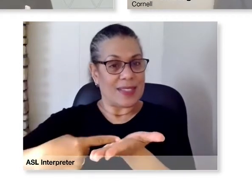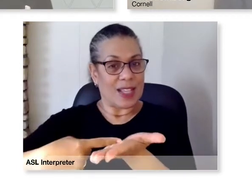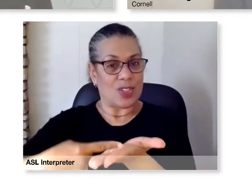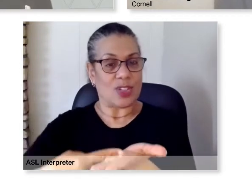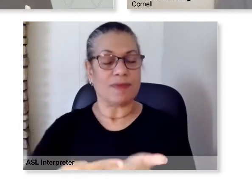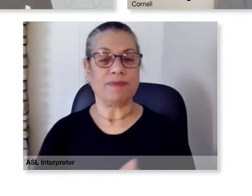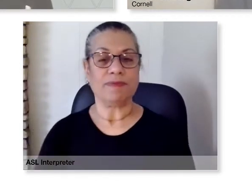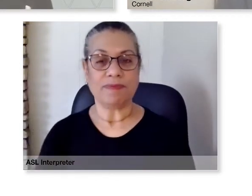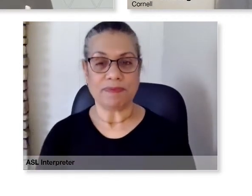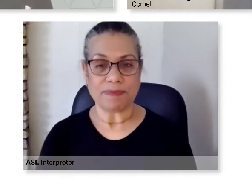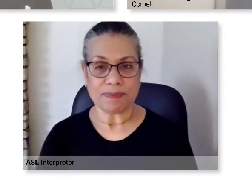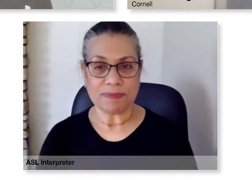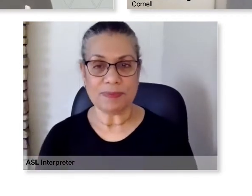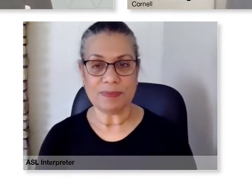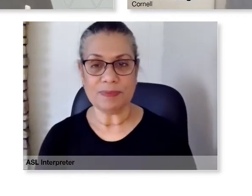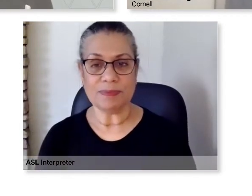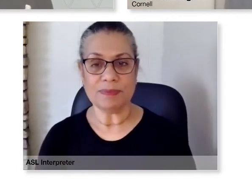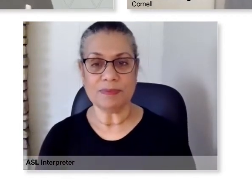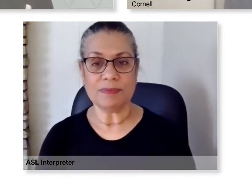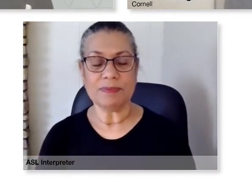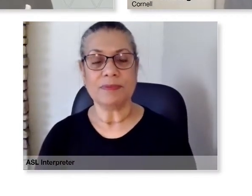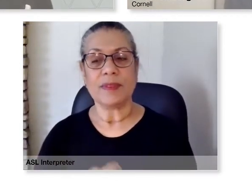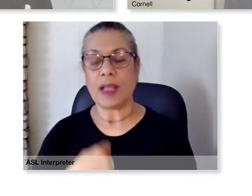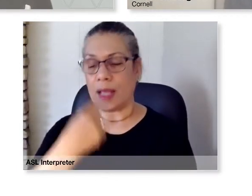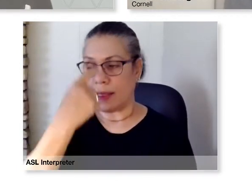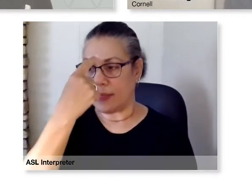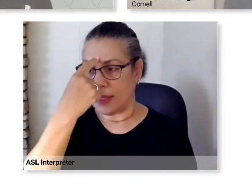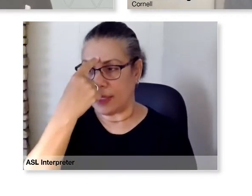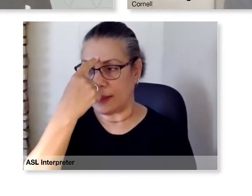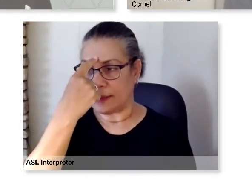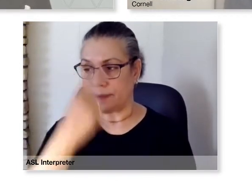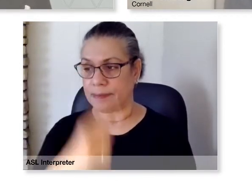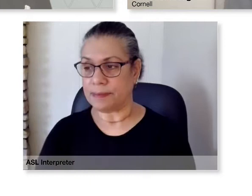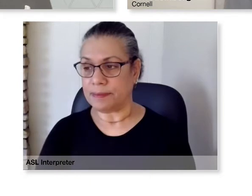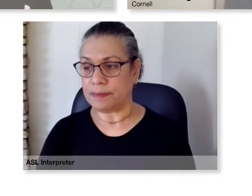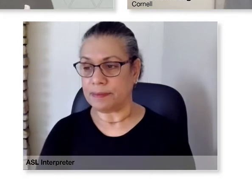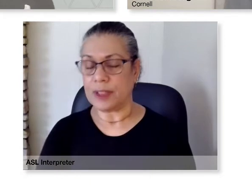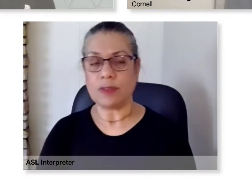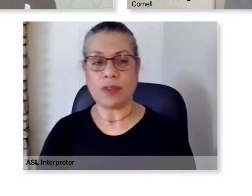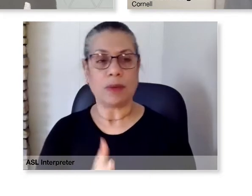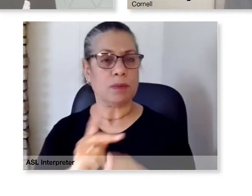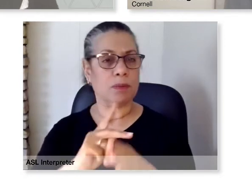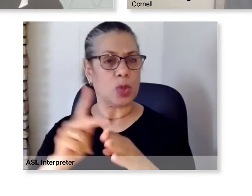represented. I think I think from the computer science side, I think